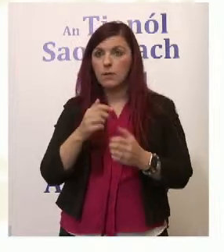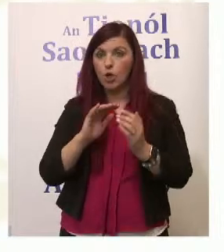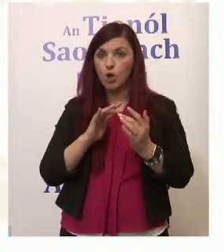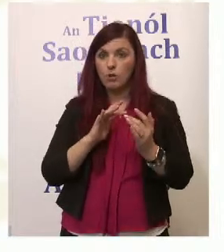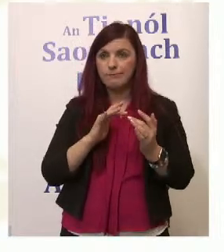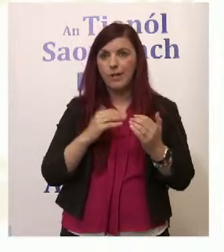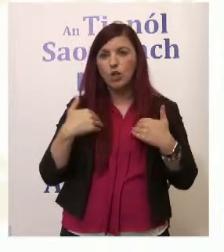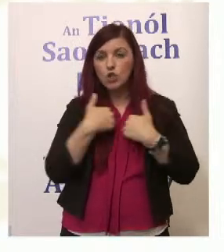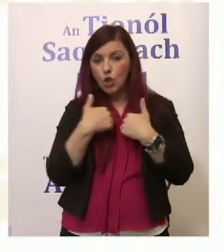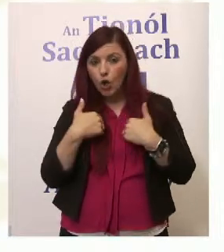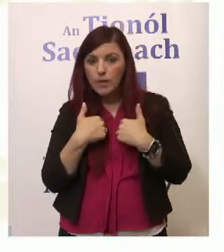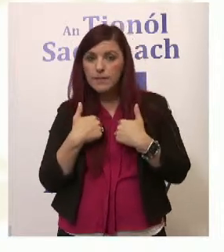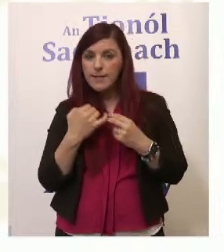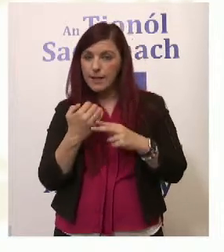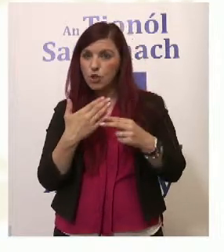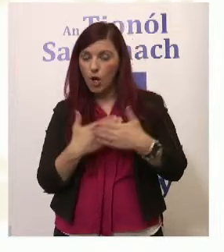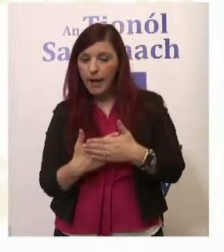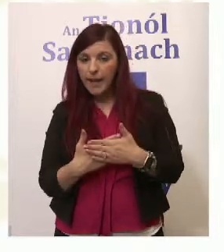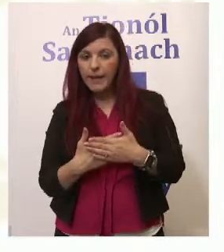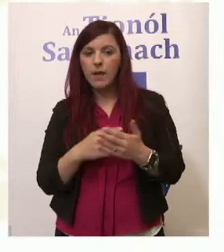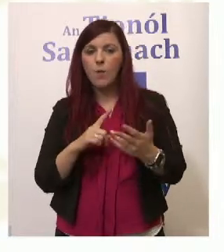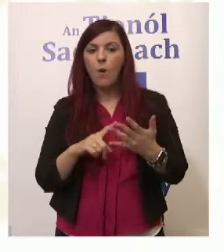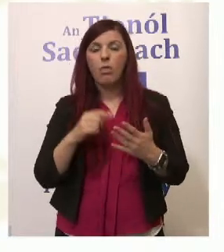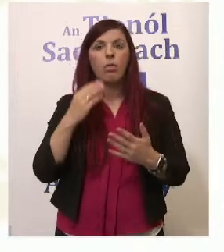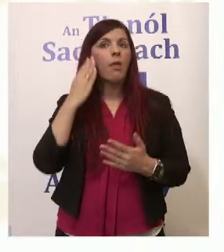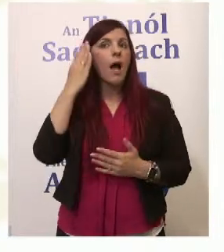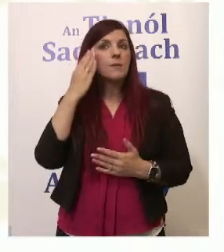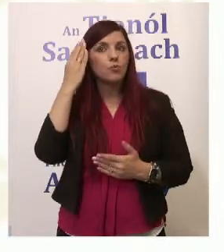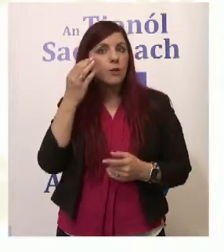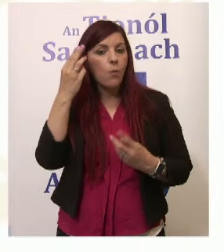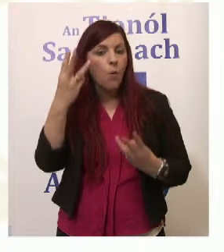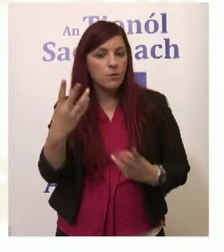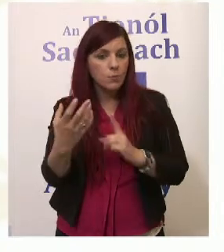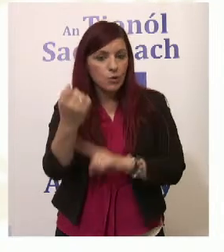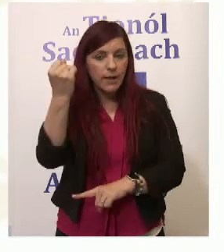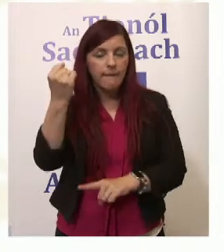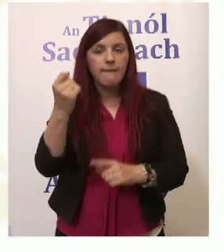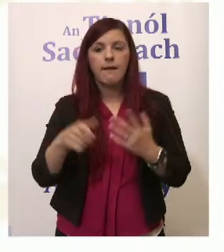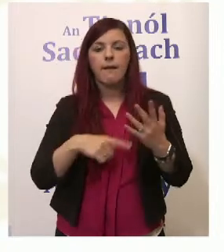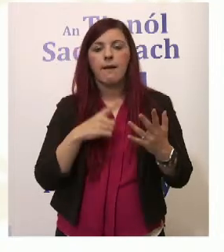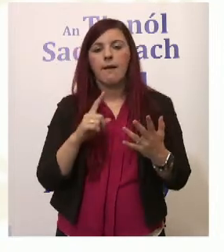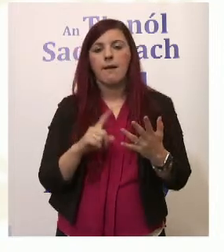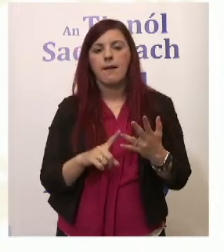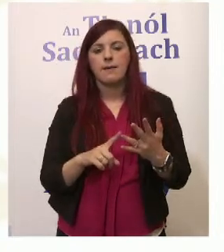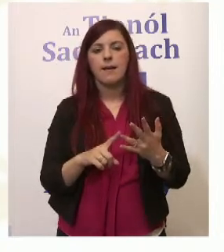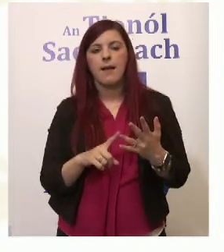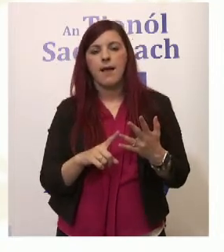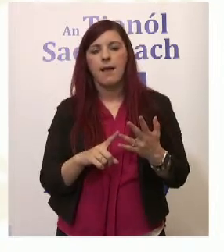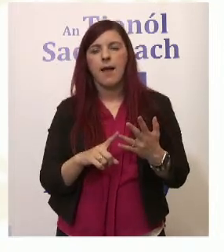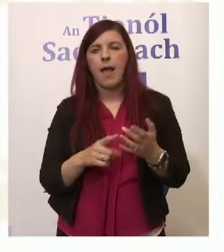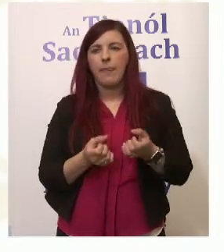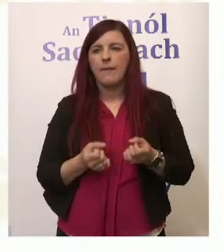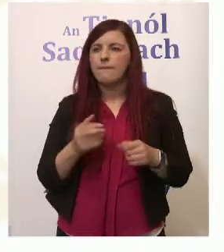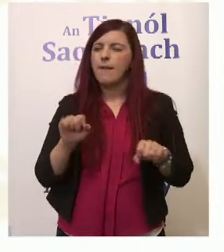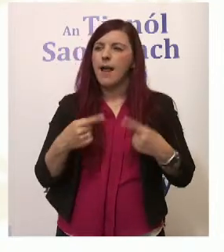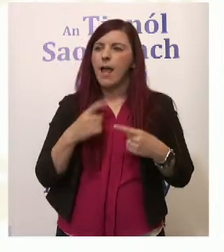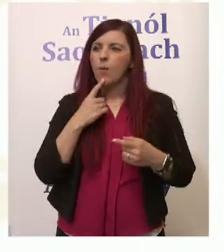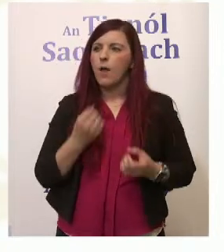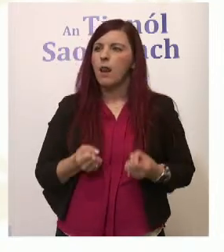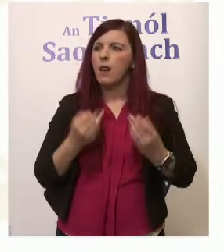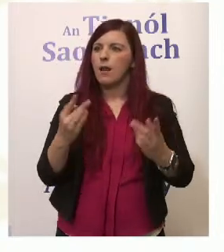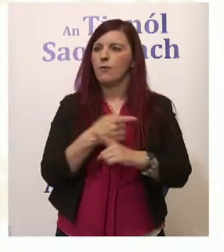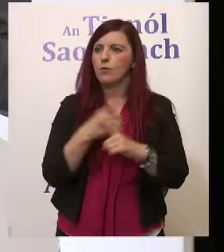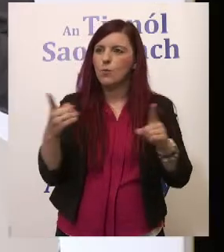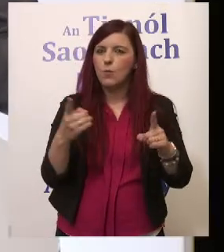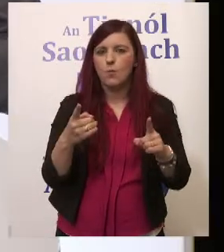the aspirations for directly elected mayors would be, should they be introduced, and finally, ask you the